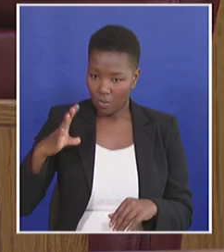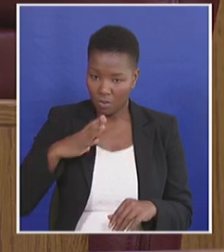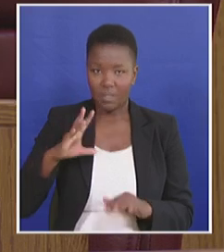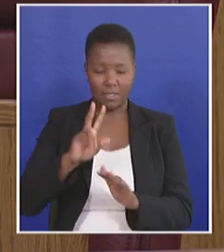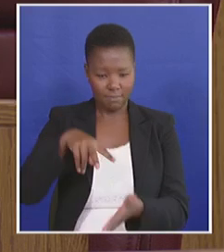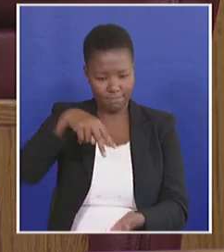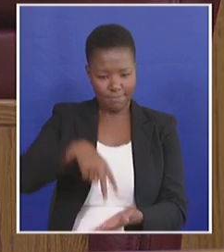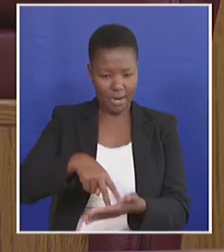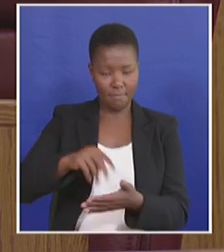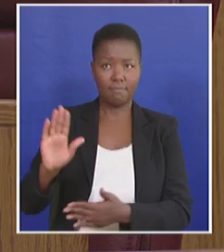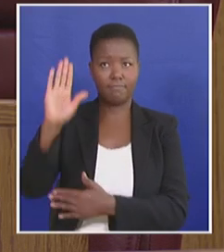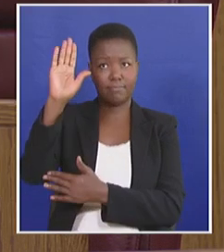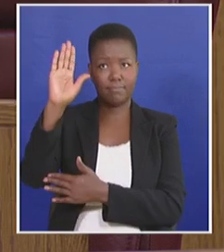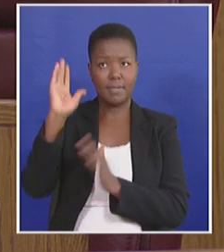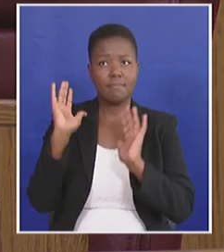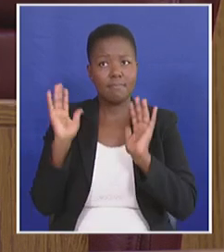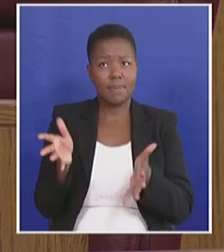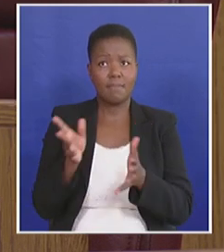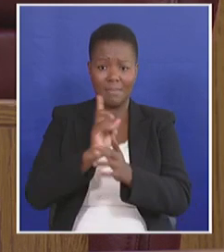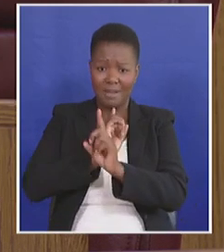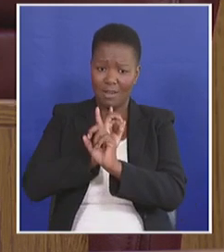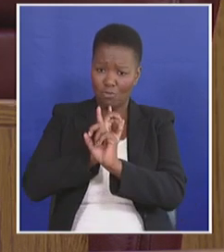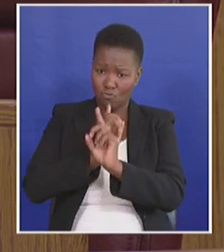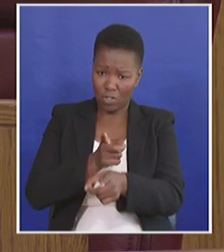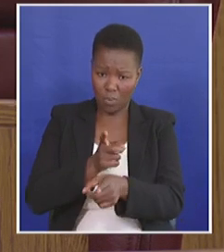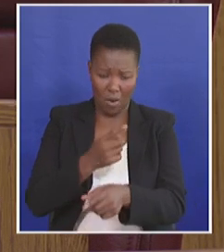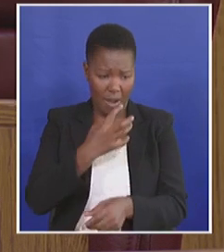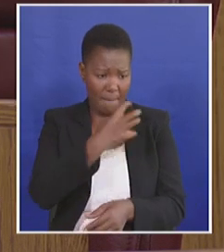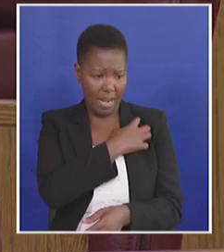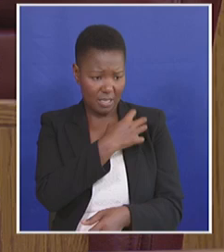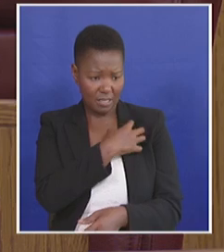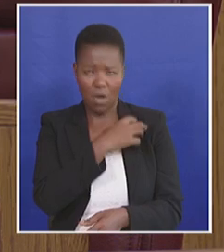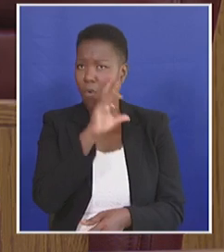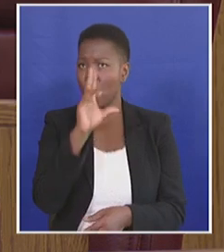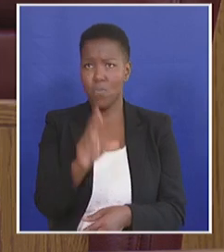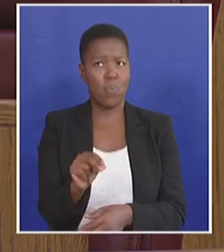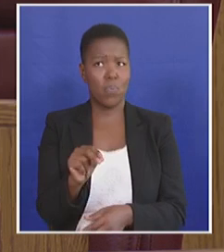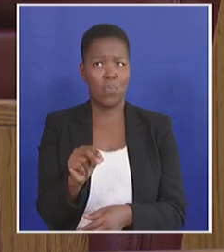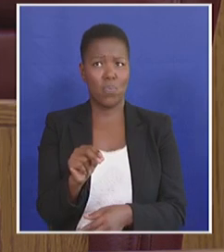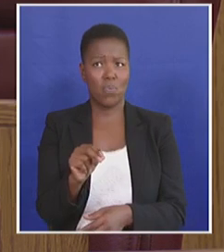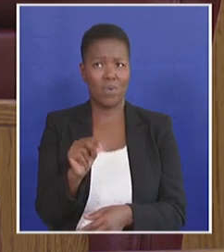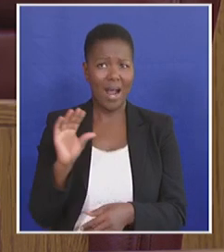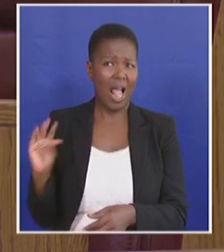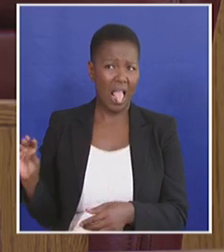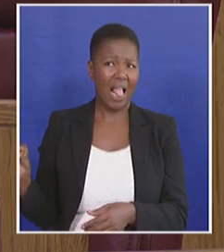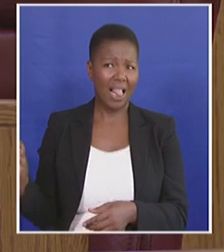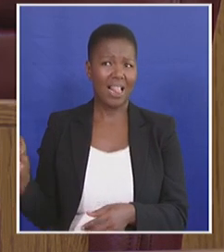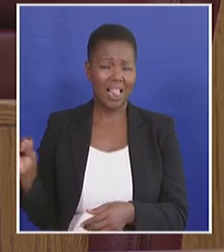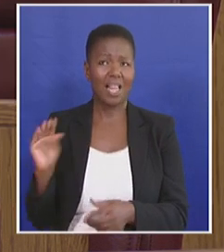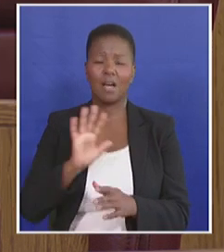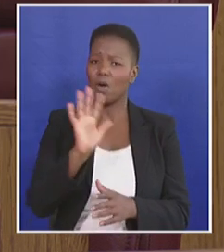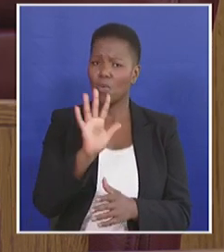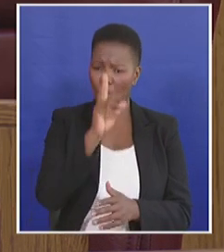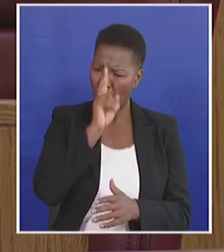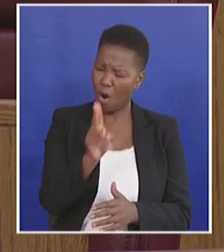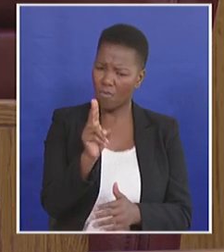on a point of order and not respond to what the minister. But the way I heard you, Honorable Mukwena,